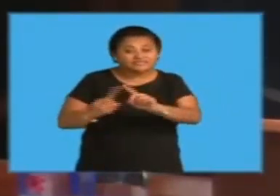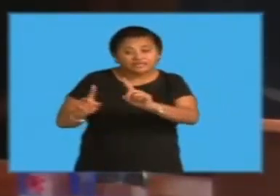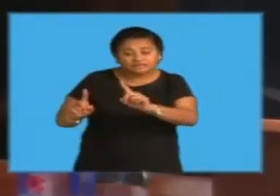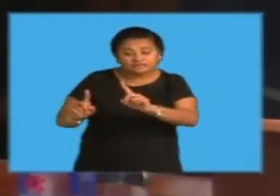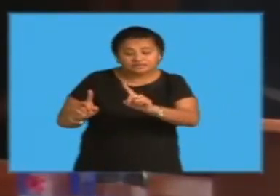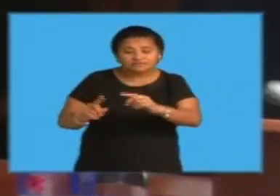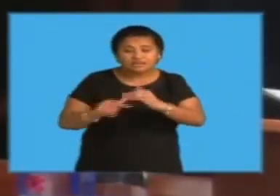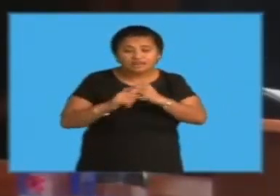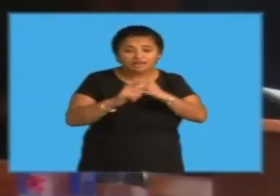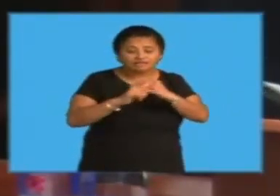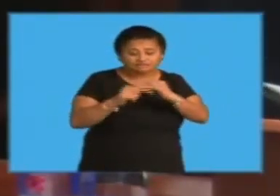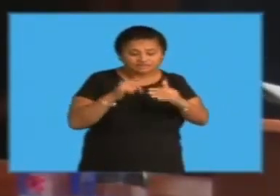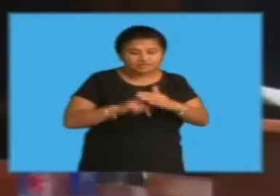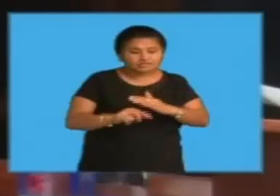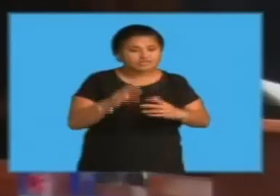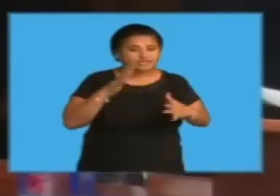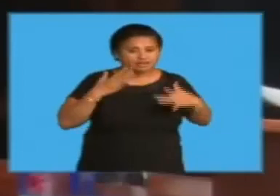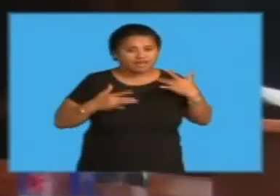in Fiji.